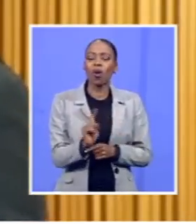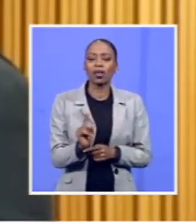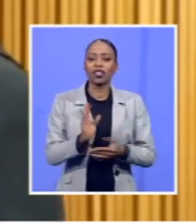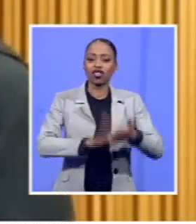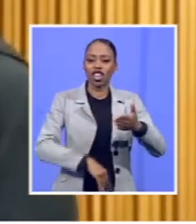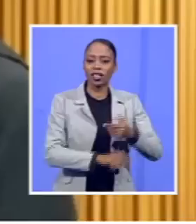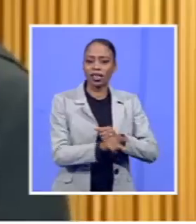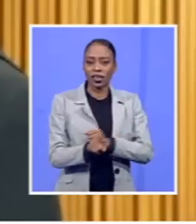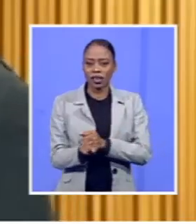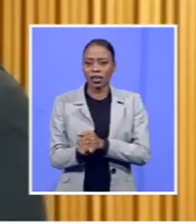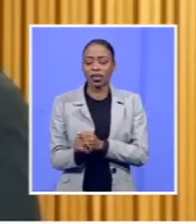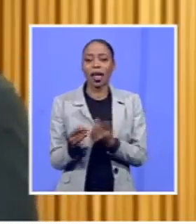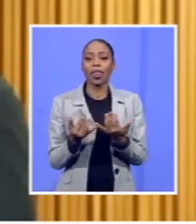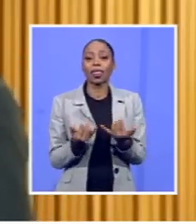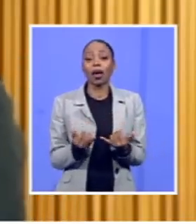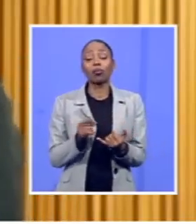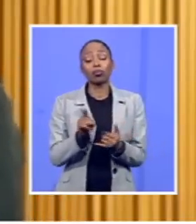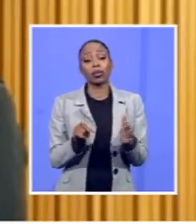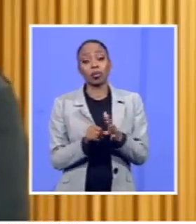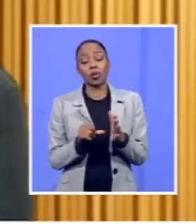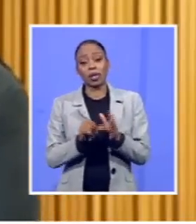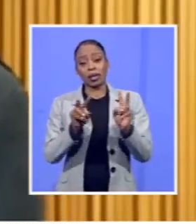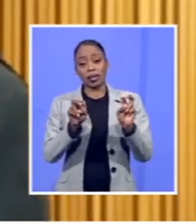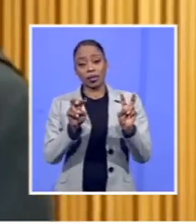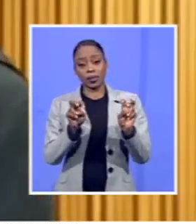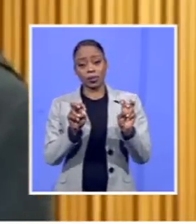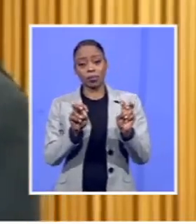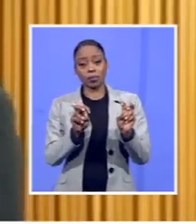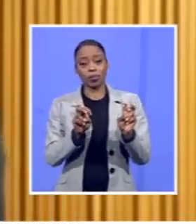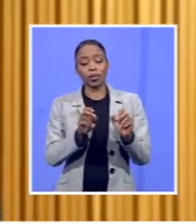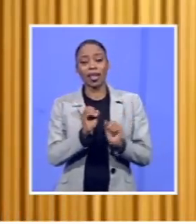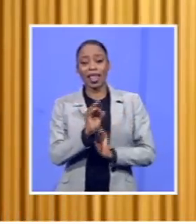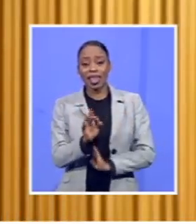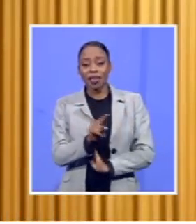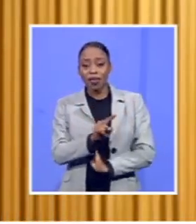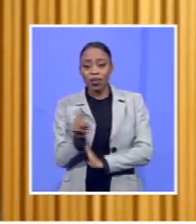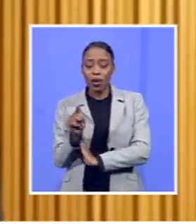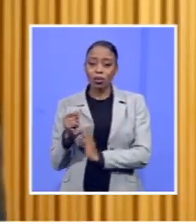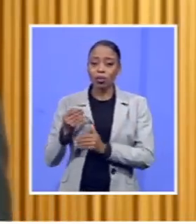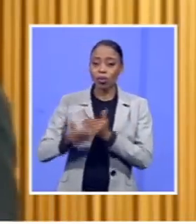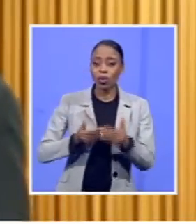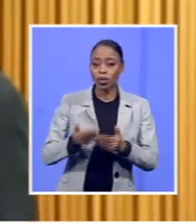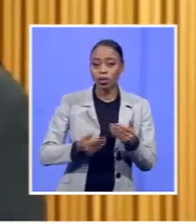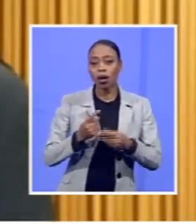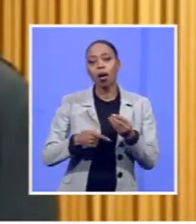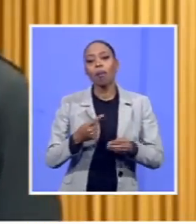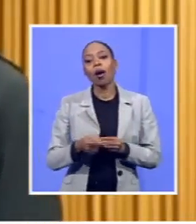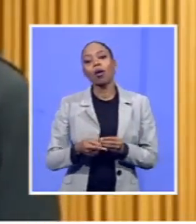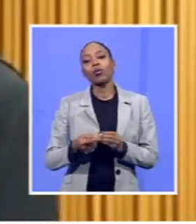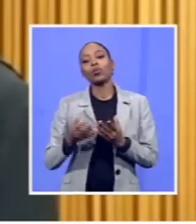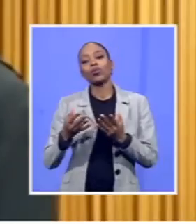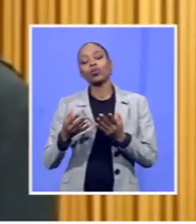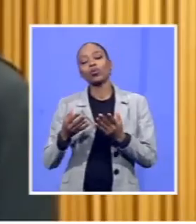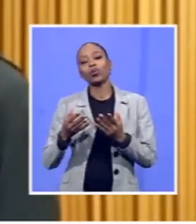Now, this is a crucial issue. If those proceedings are about determining